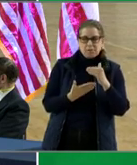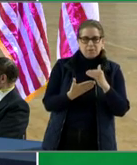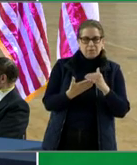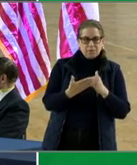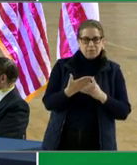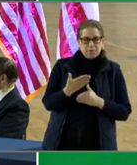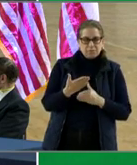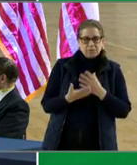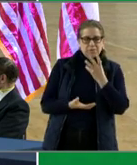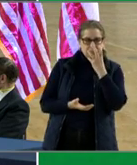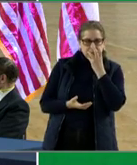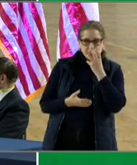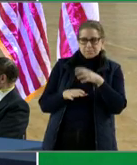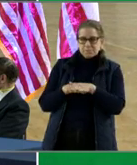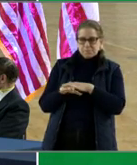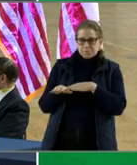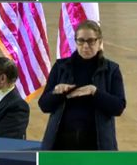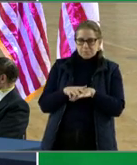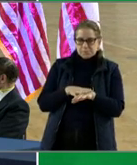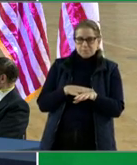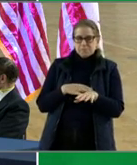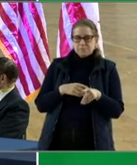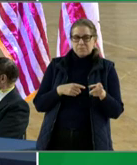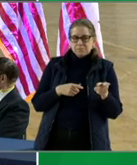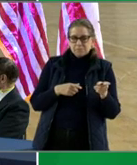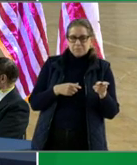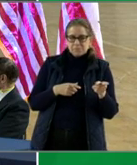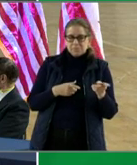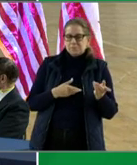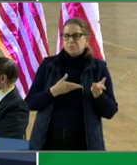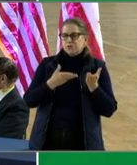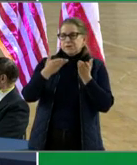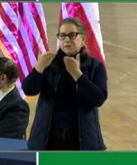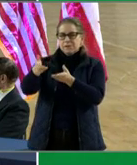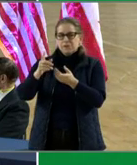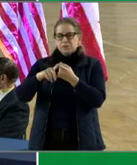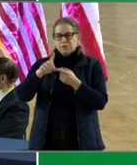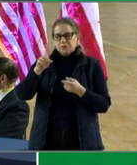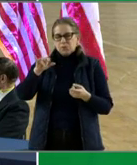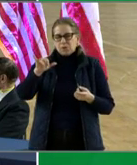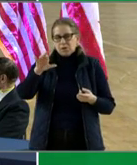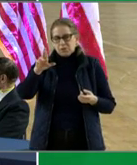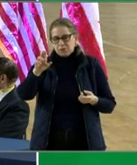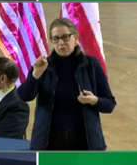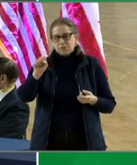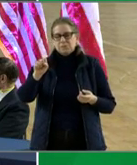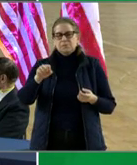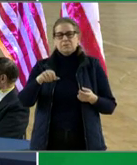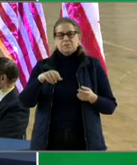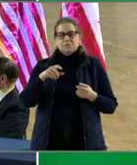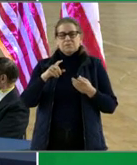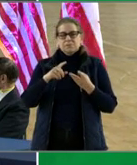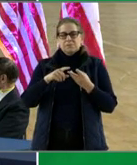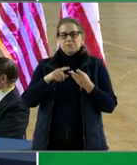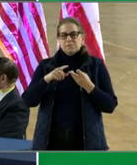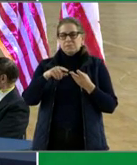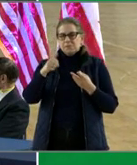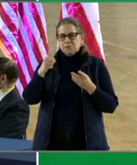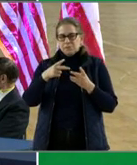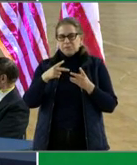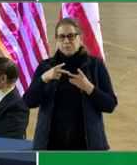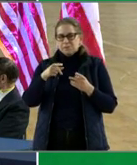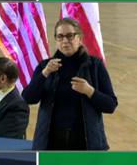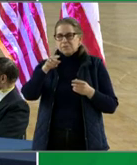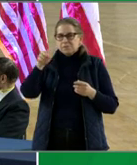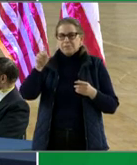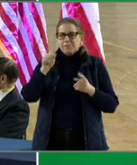and gloves were delivered to DYRS, DOC, and other of our first responders in the